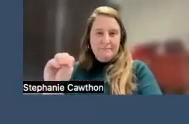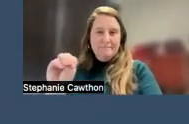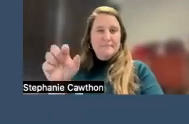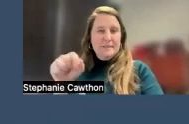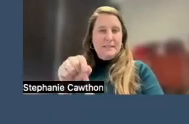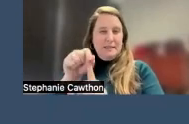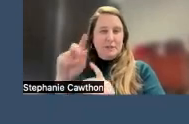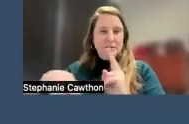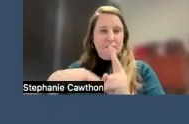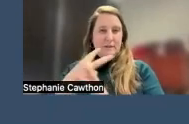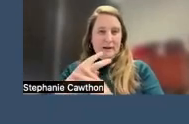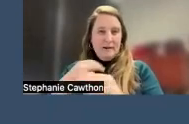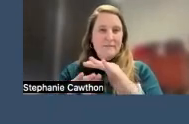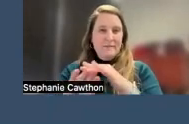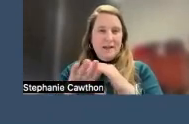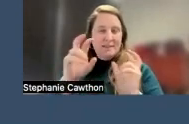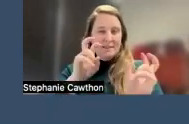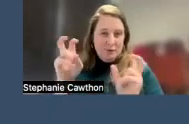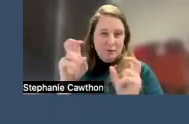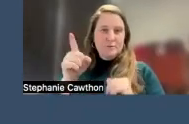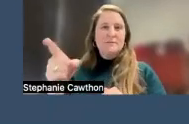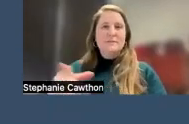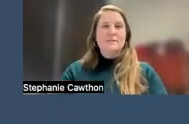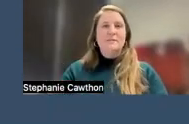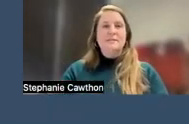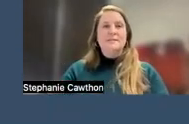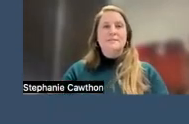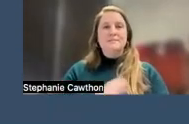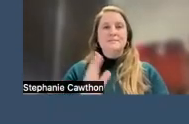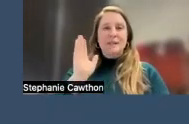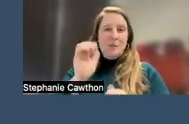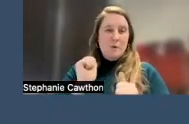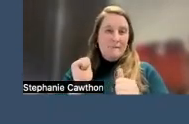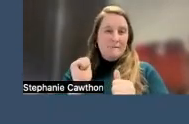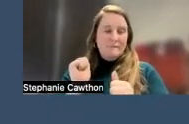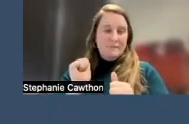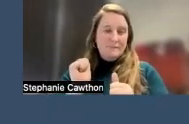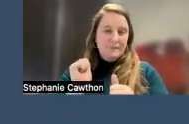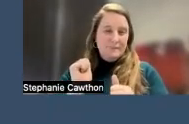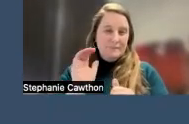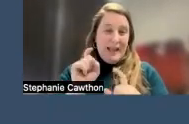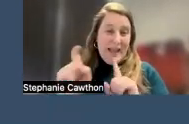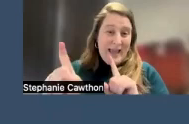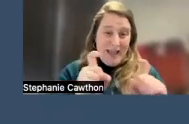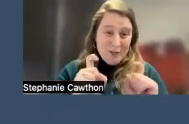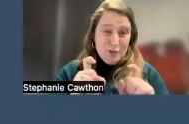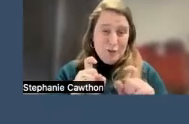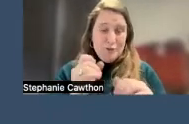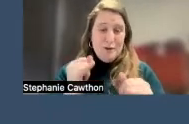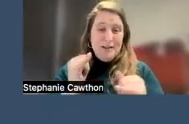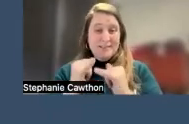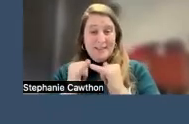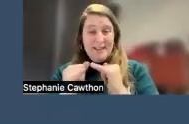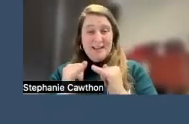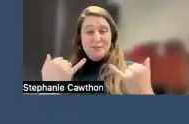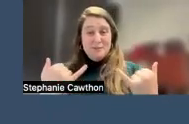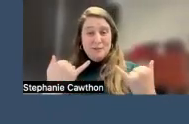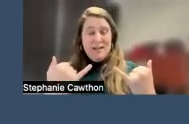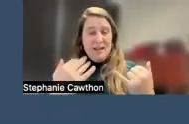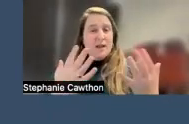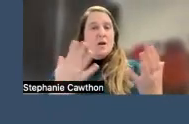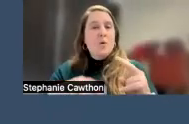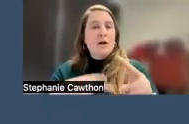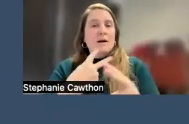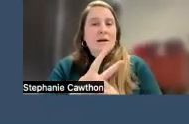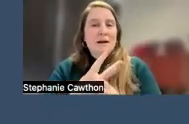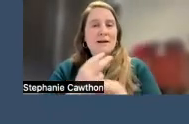about accessibility within those STEM spaces. That's a special kind of access issue often. So I'll be following up with that. I'm actually going to ask